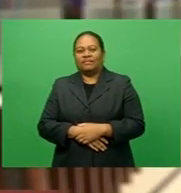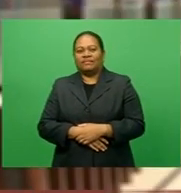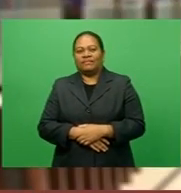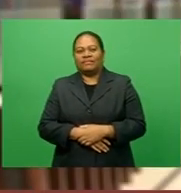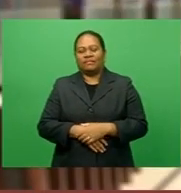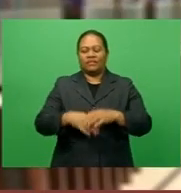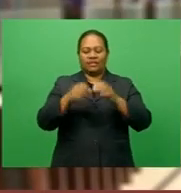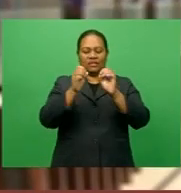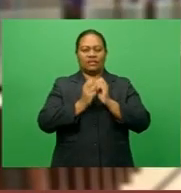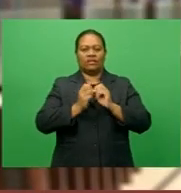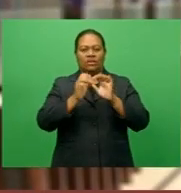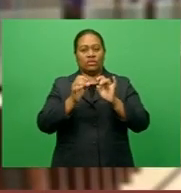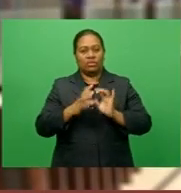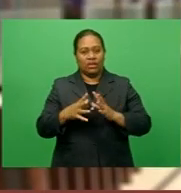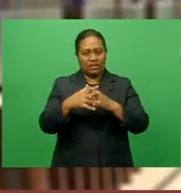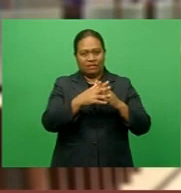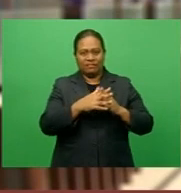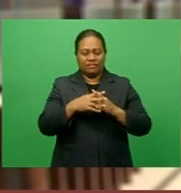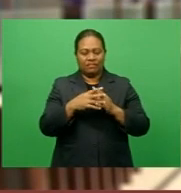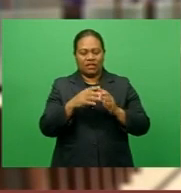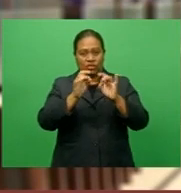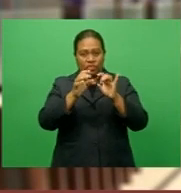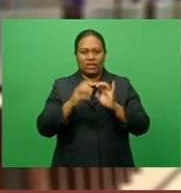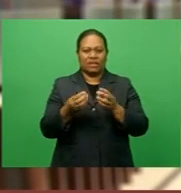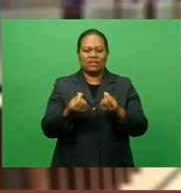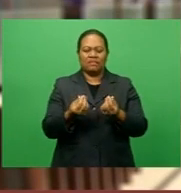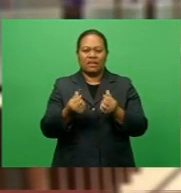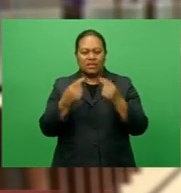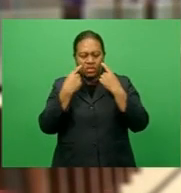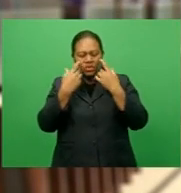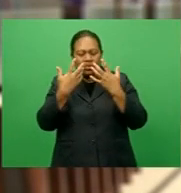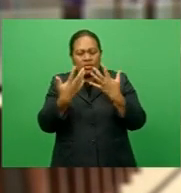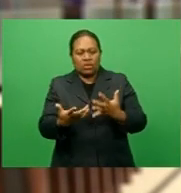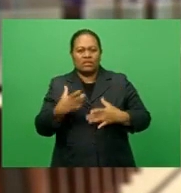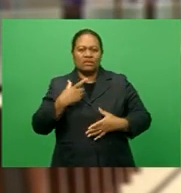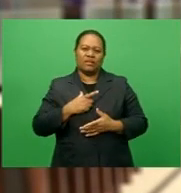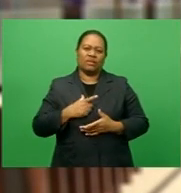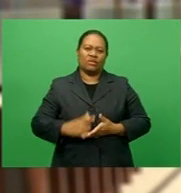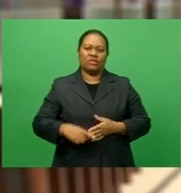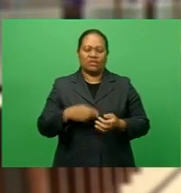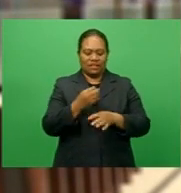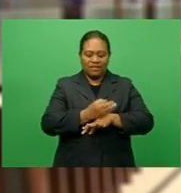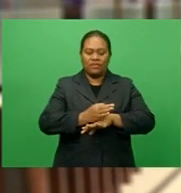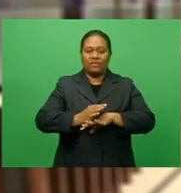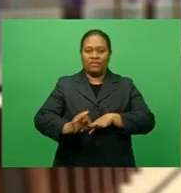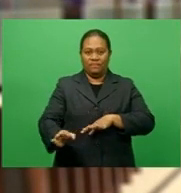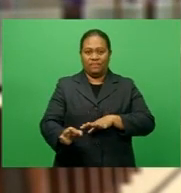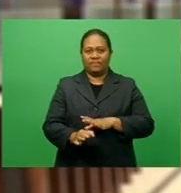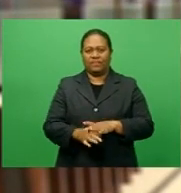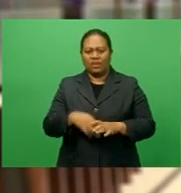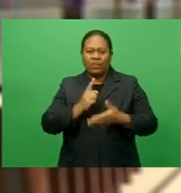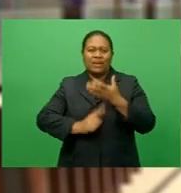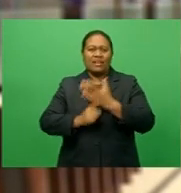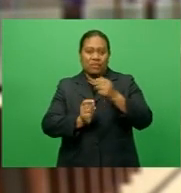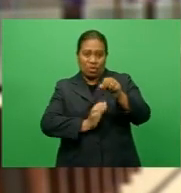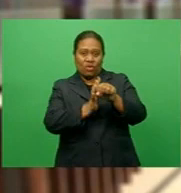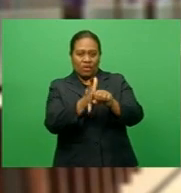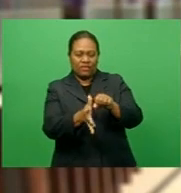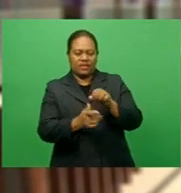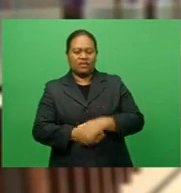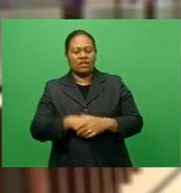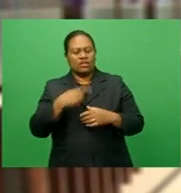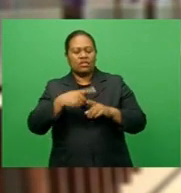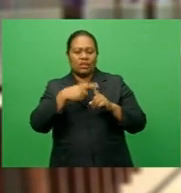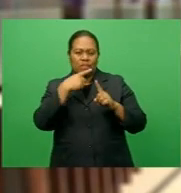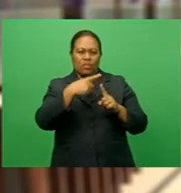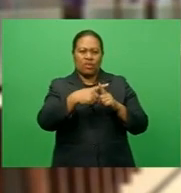Aussie dollar saw a slight lag as South Australia imposed lockdown to curb a fresh COVID-19 outbreak, overshadowing positive